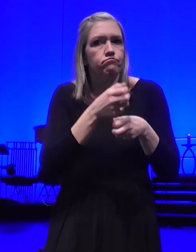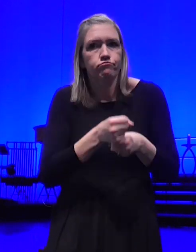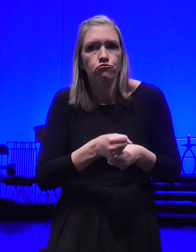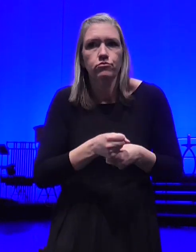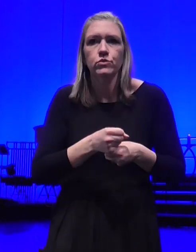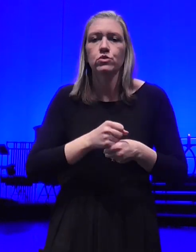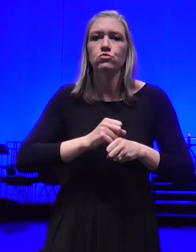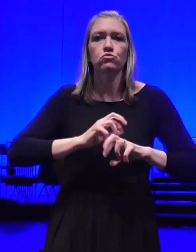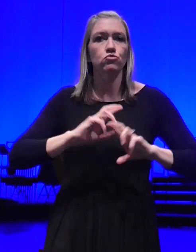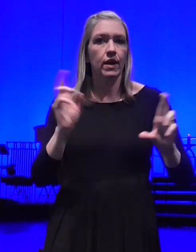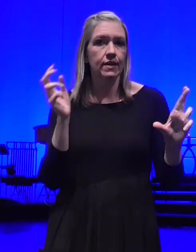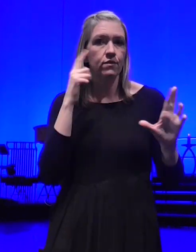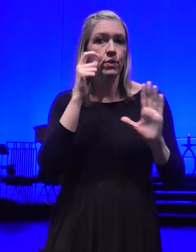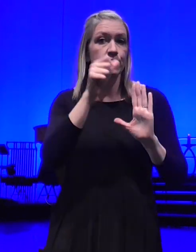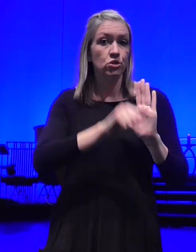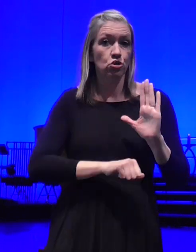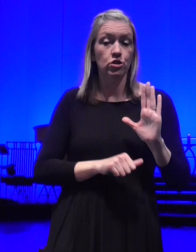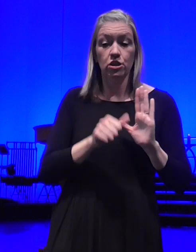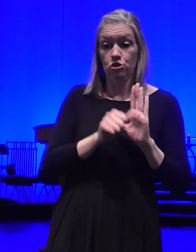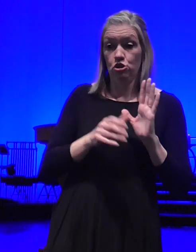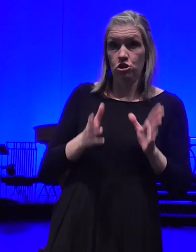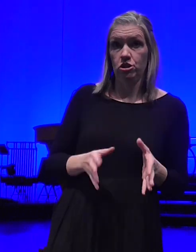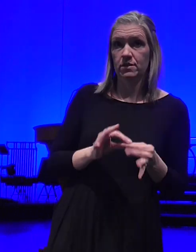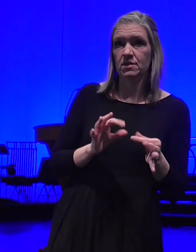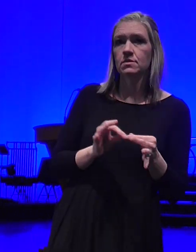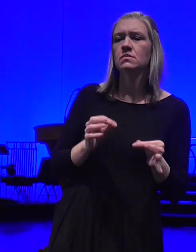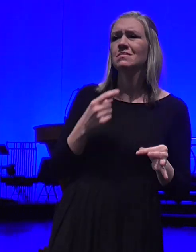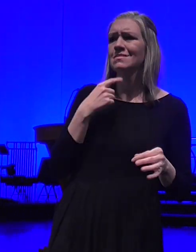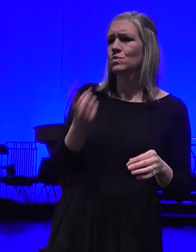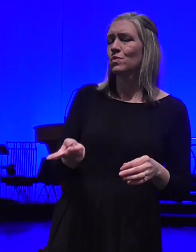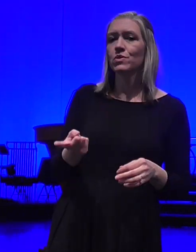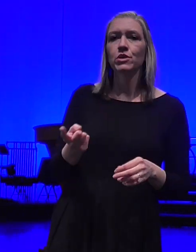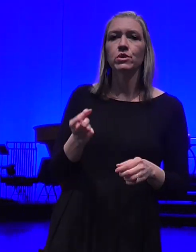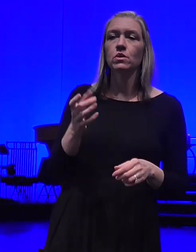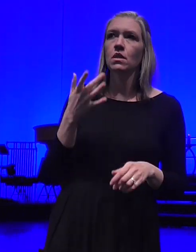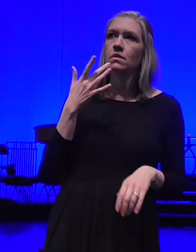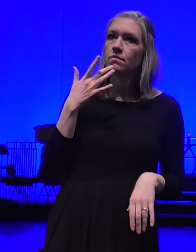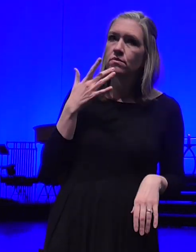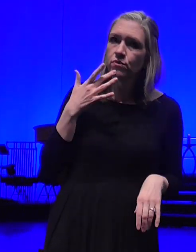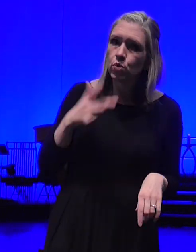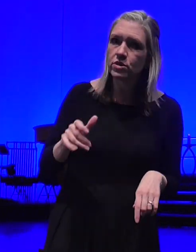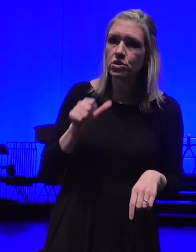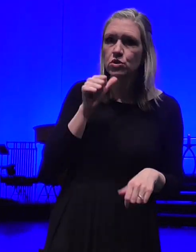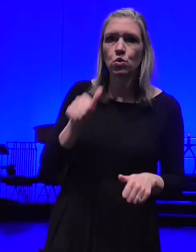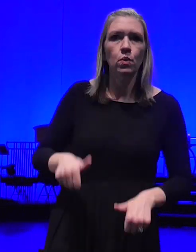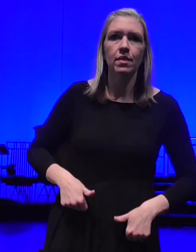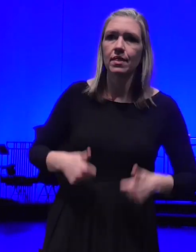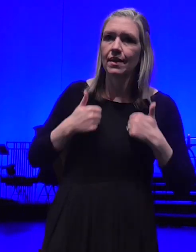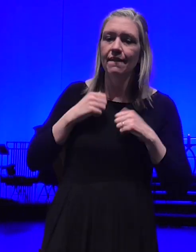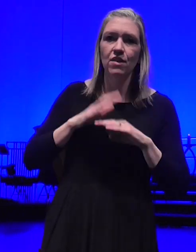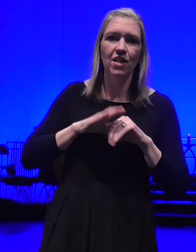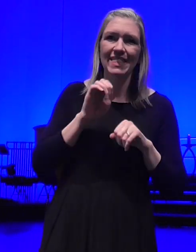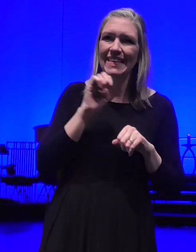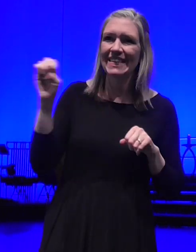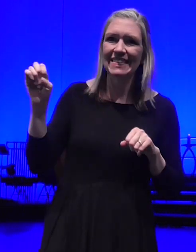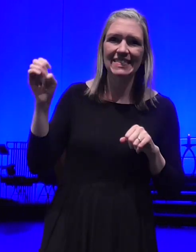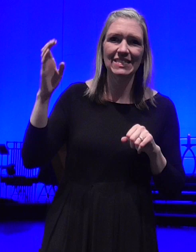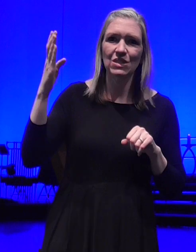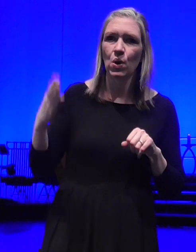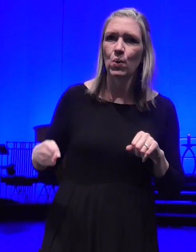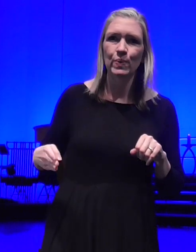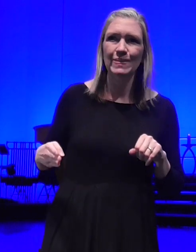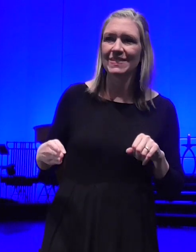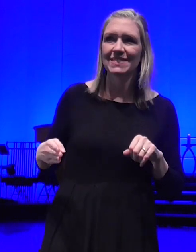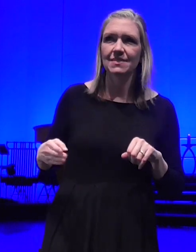to do the surgery, and he said to her, you're so fortunate that you don't live on the East Coast. And she